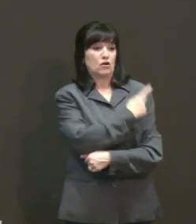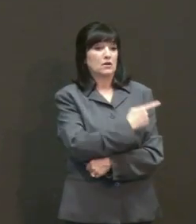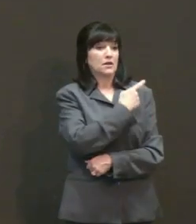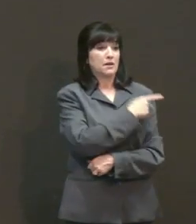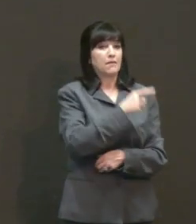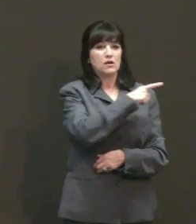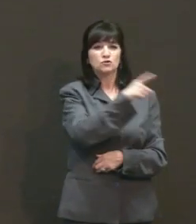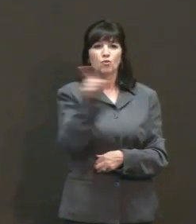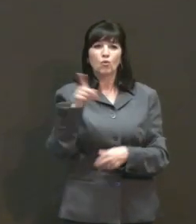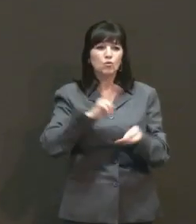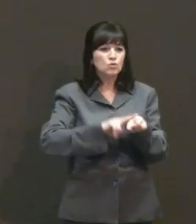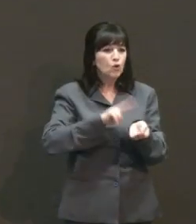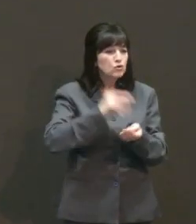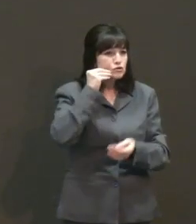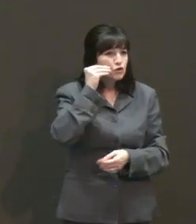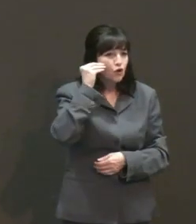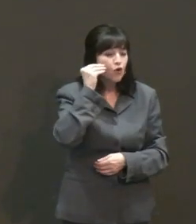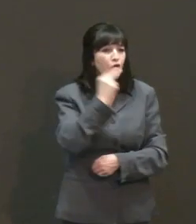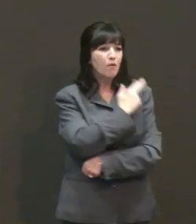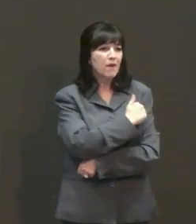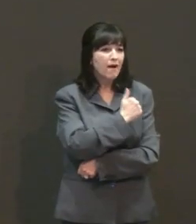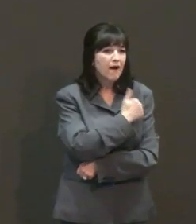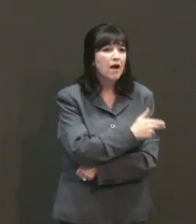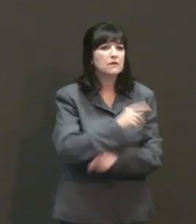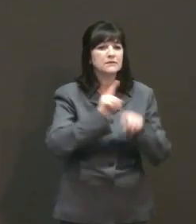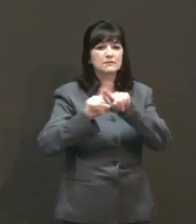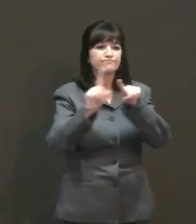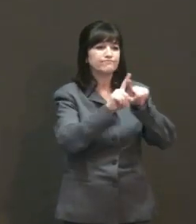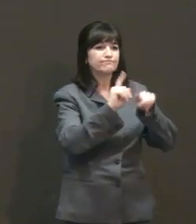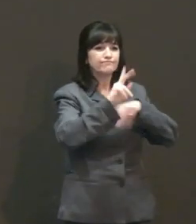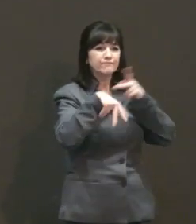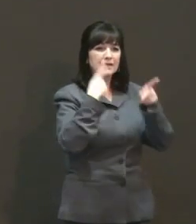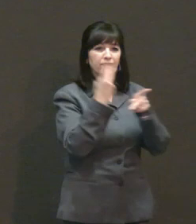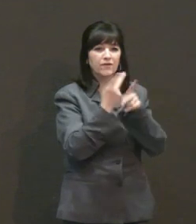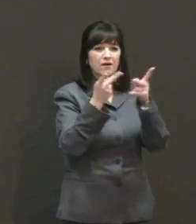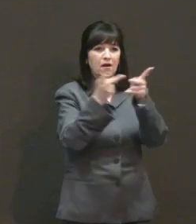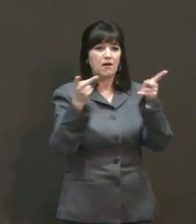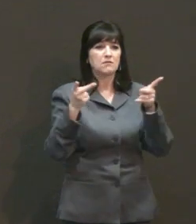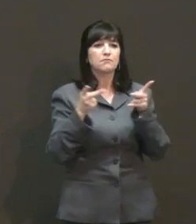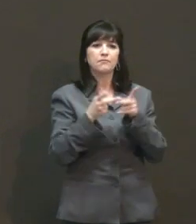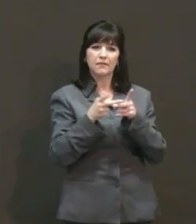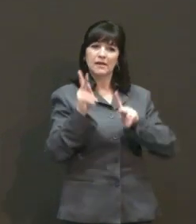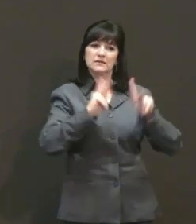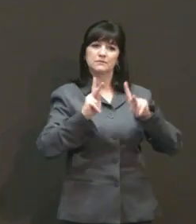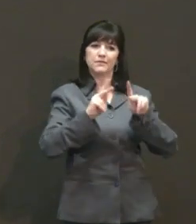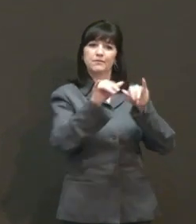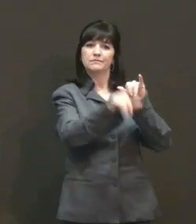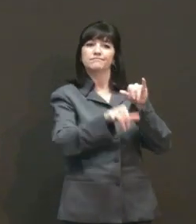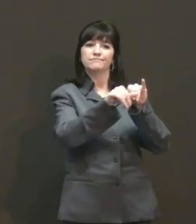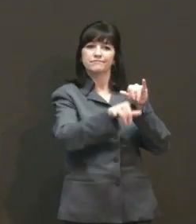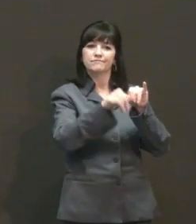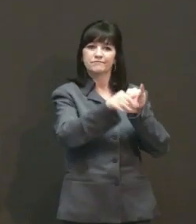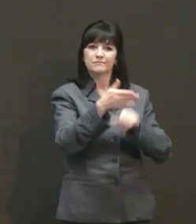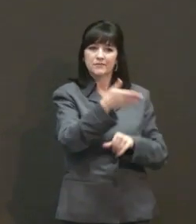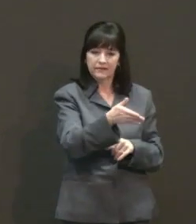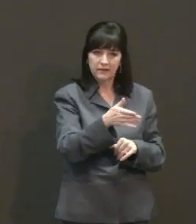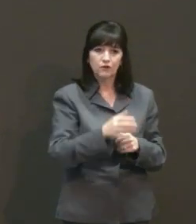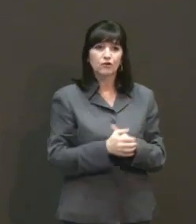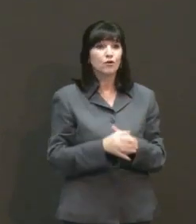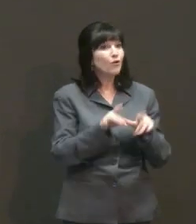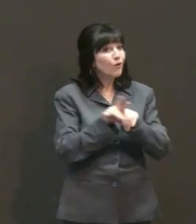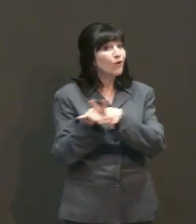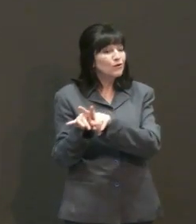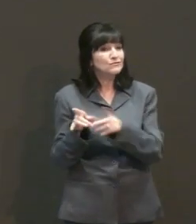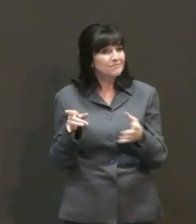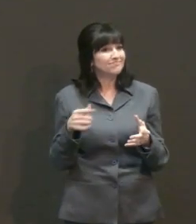facilities, as they are among our state's most vulnerable populations. We're also equally concerned about the staff who care